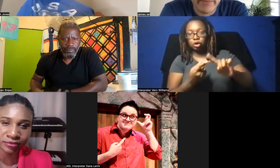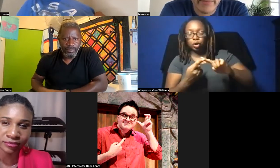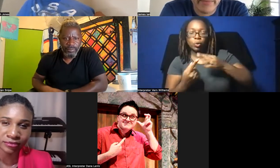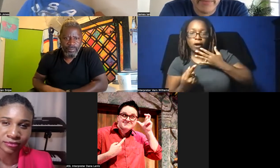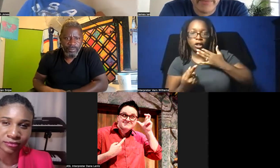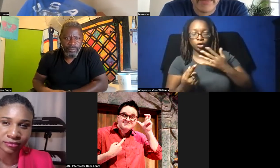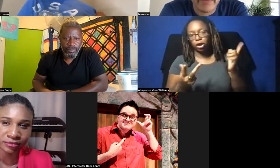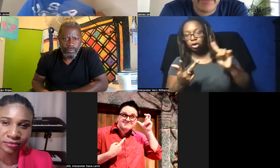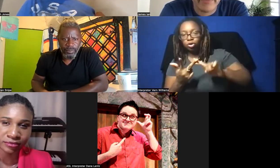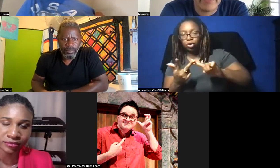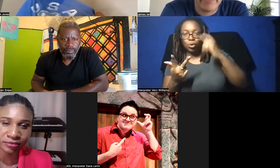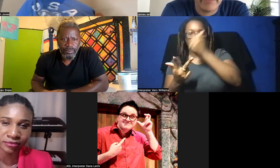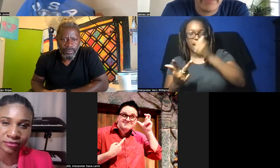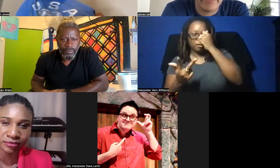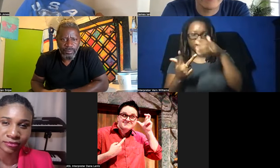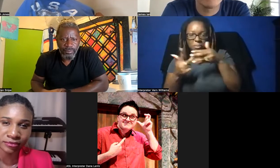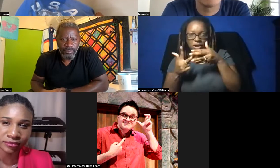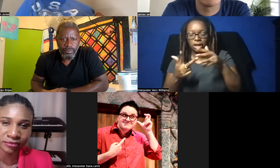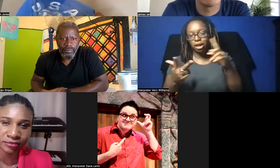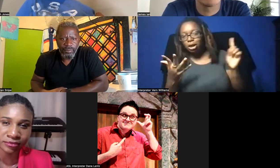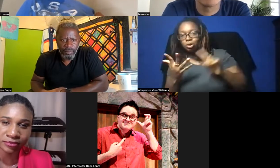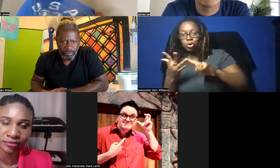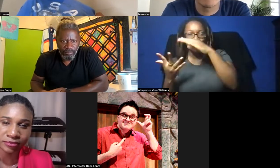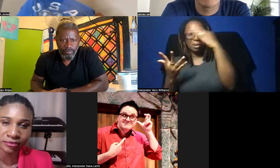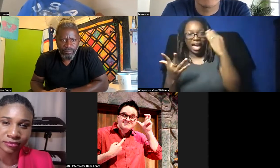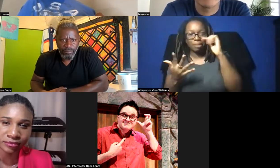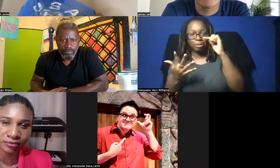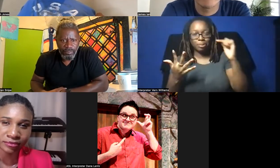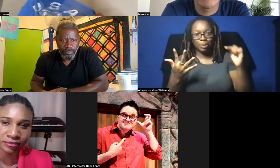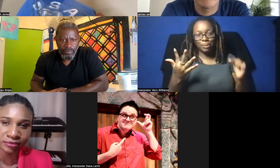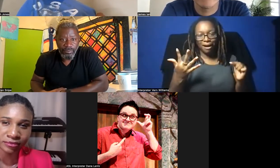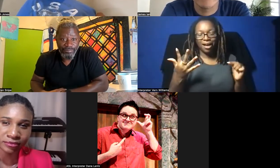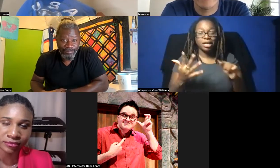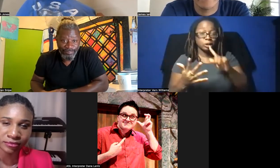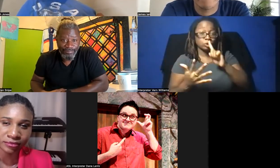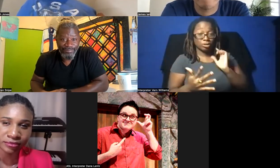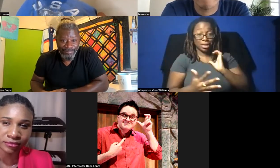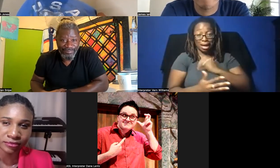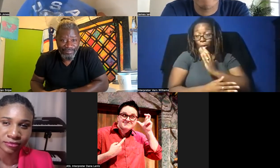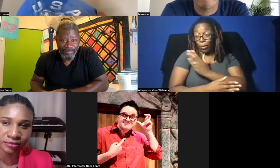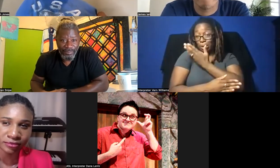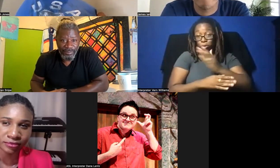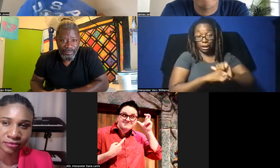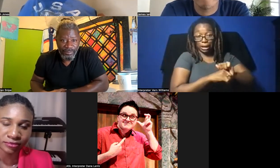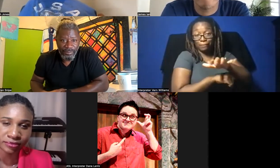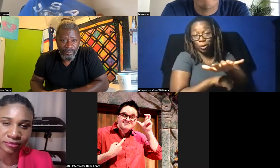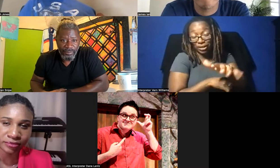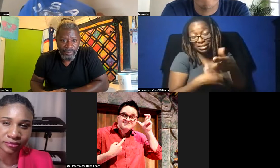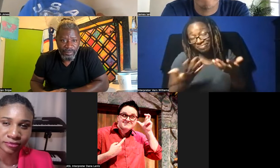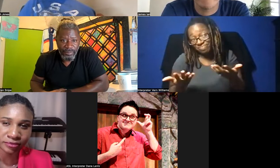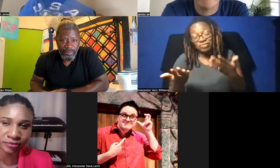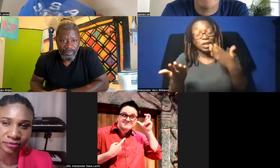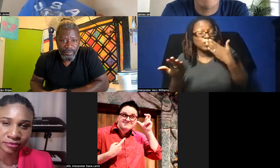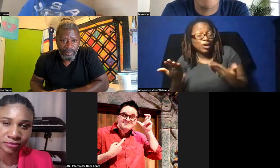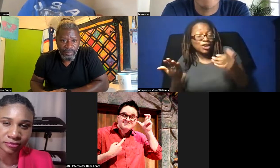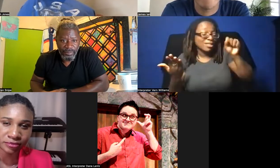African Americans, to Black. So the influence on our music, good old Southern